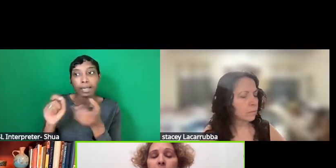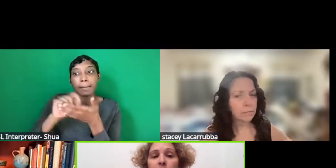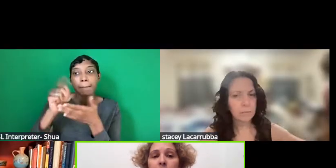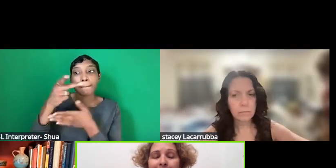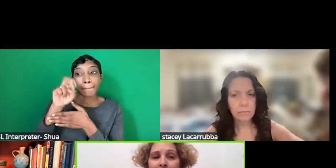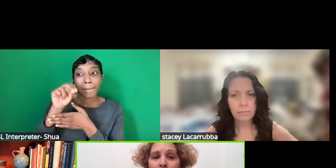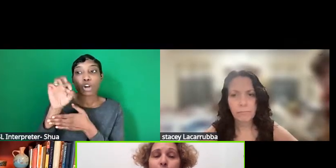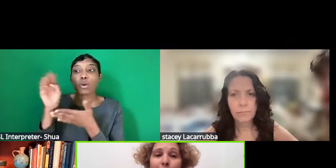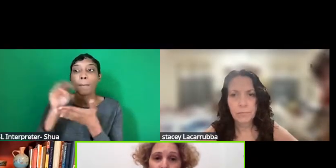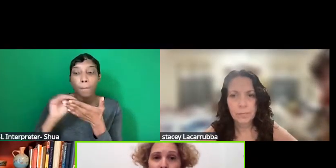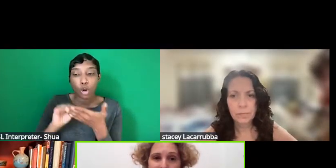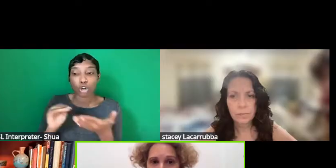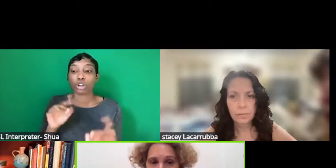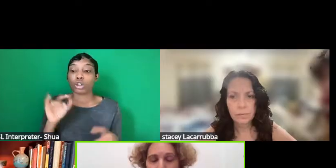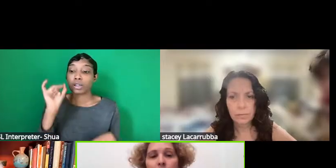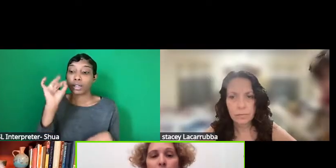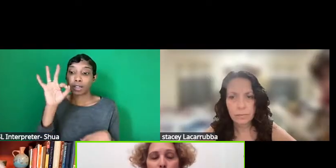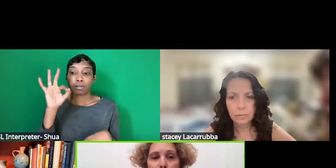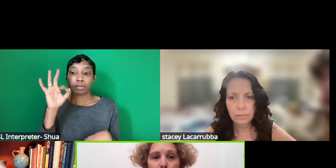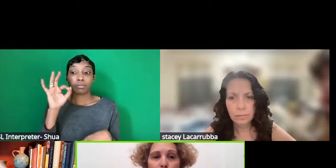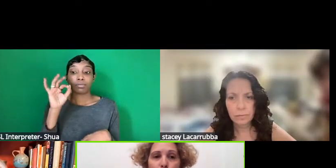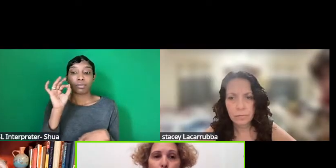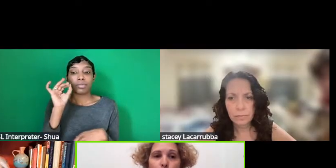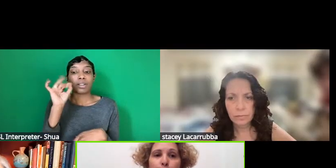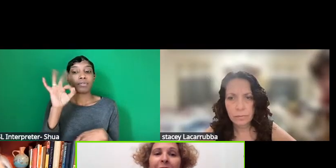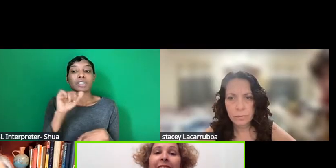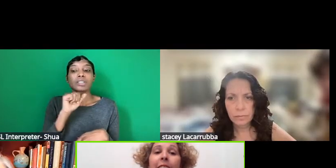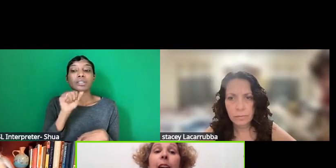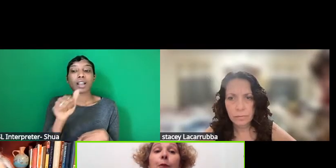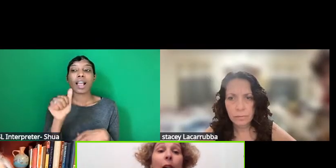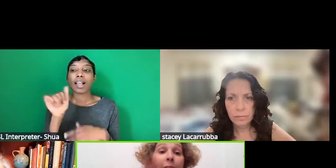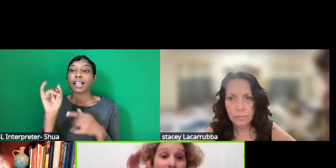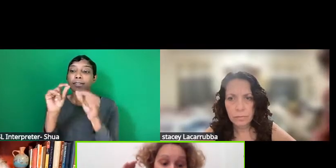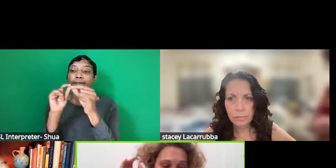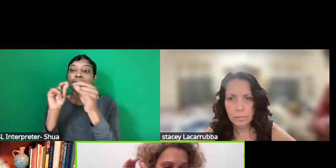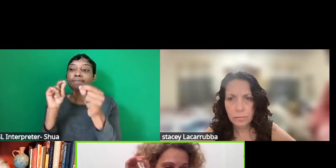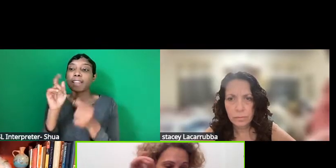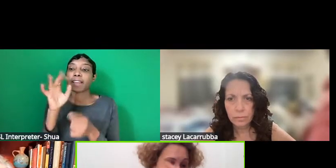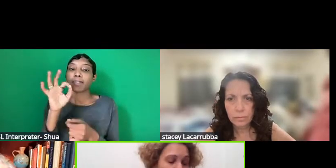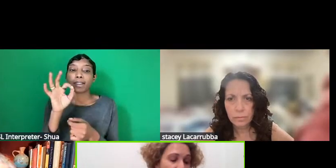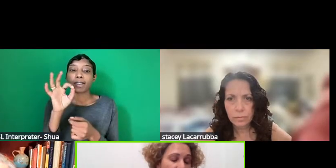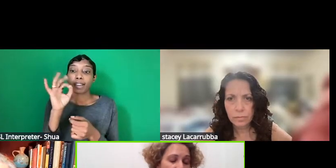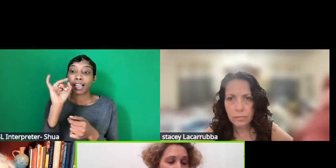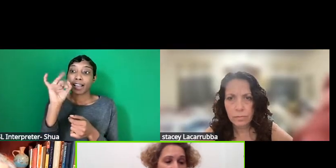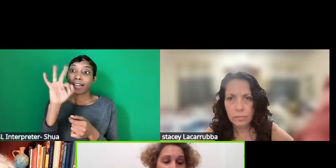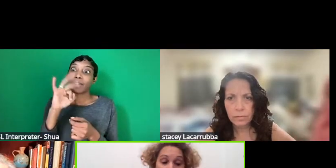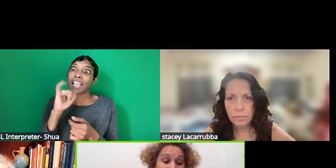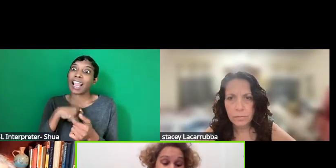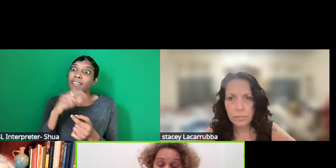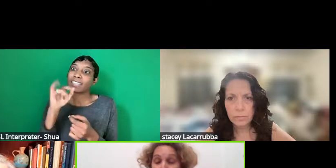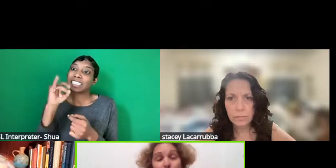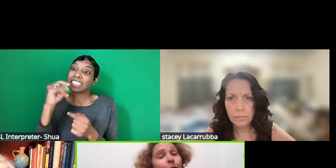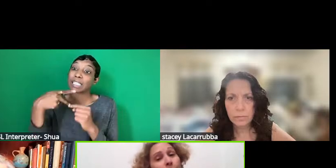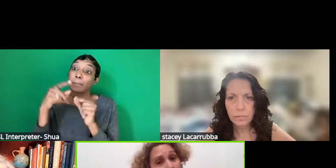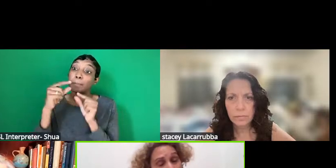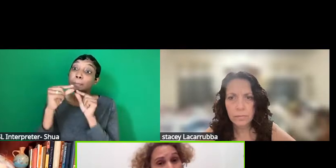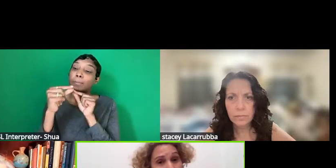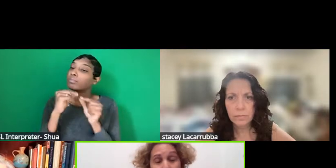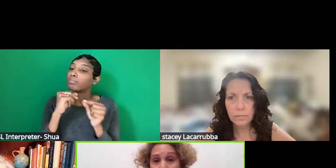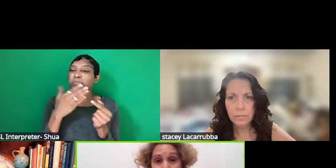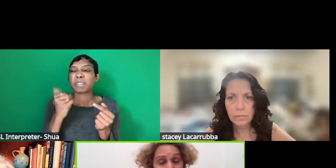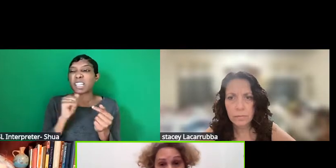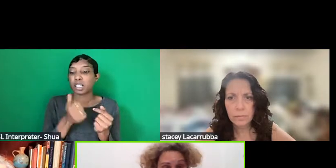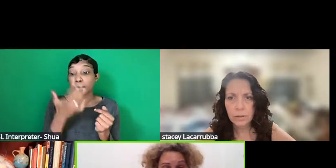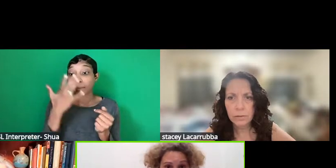Better if it is not a felt-tipped pen or marker. If you have our kit, then you're in luck because our